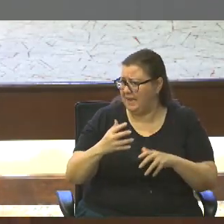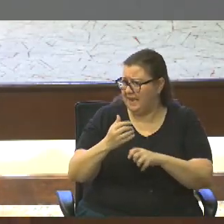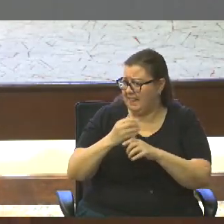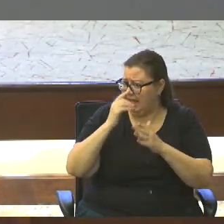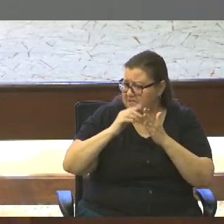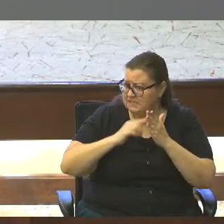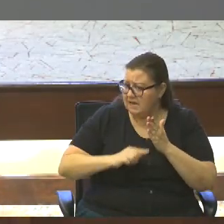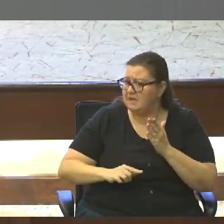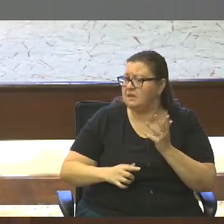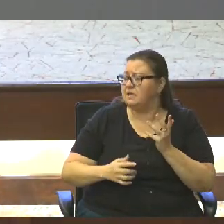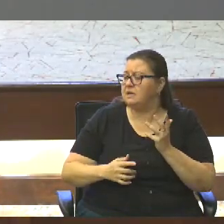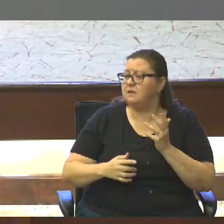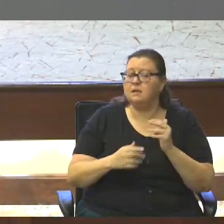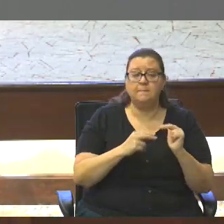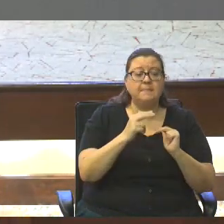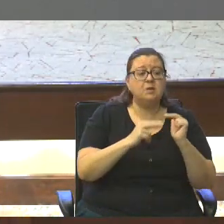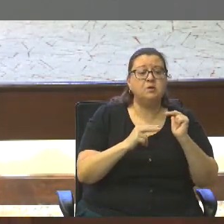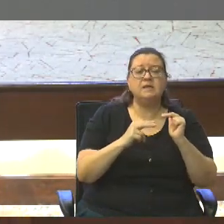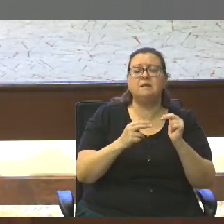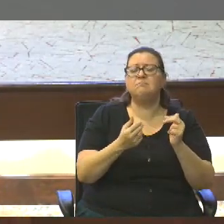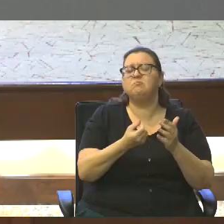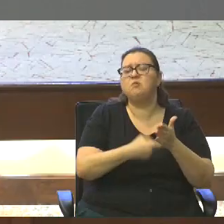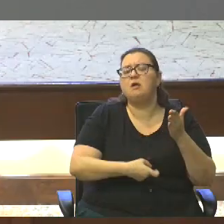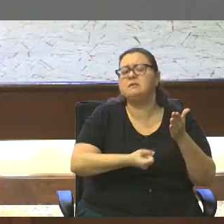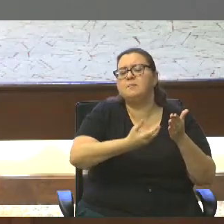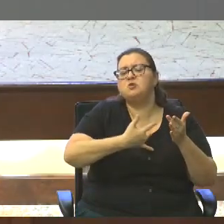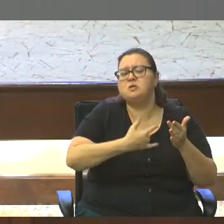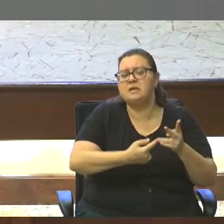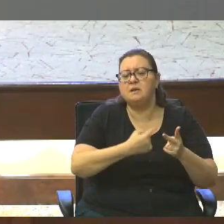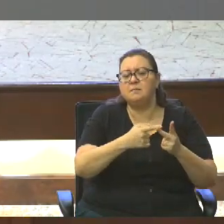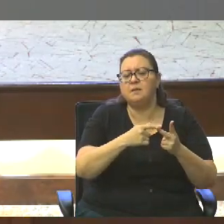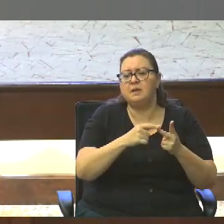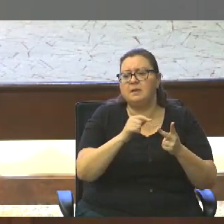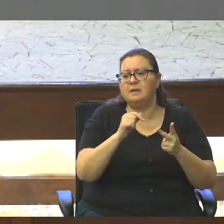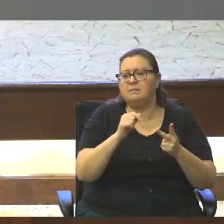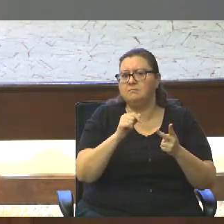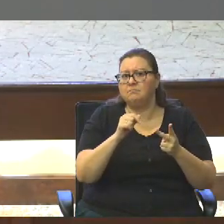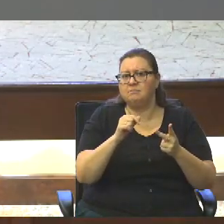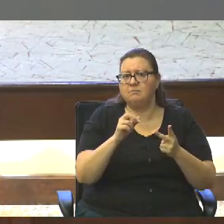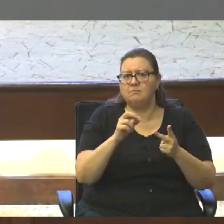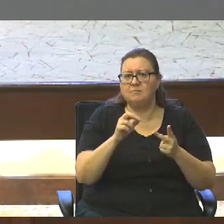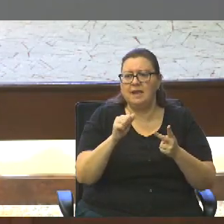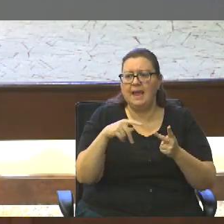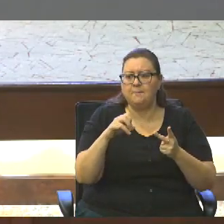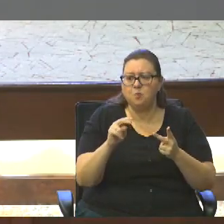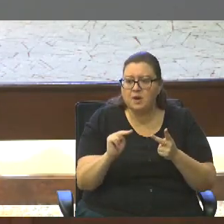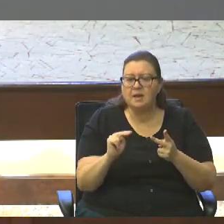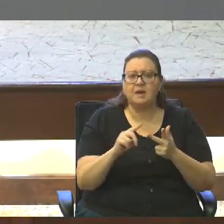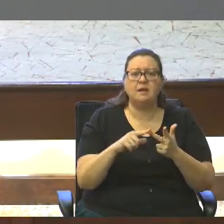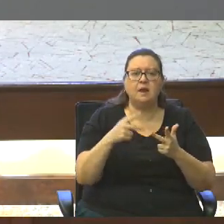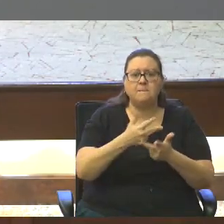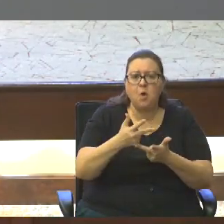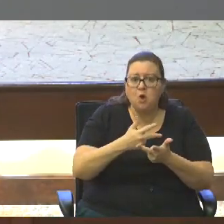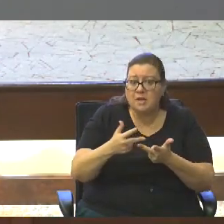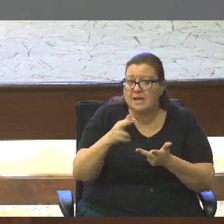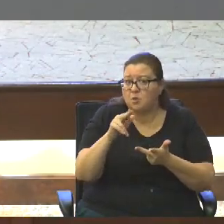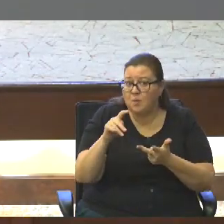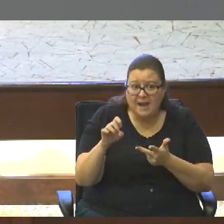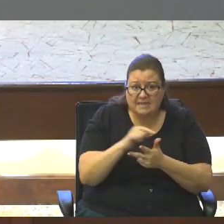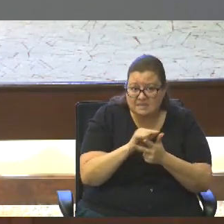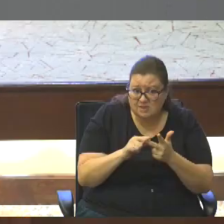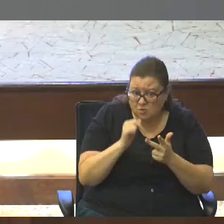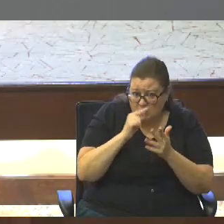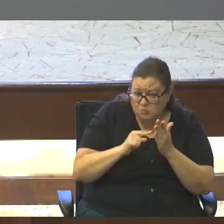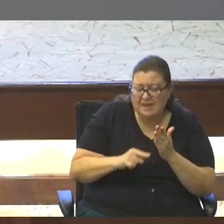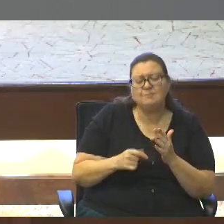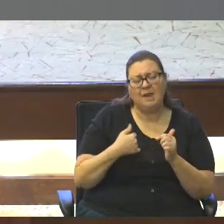what the building rates are, but what apron rates are too, and parking rates for that matter, although it sounds like you already kind of good. You can do